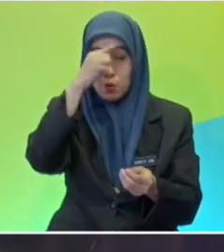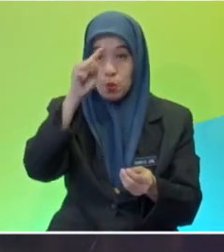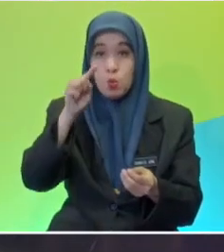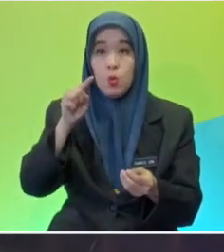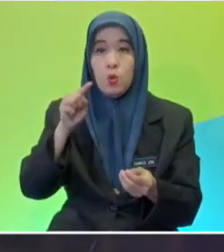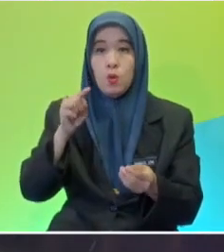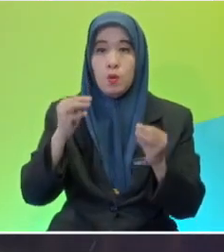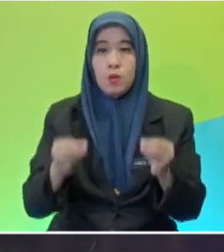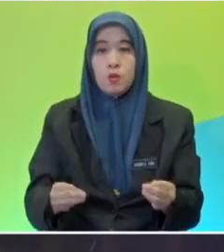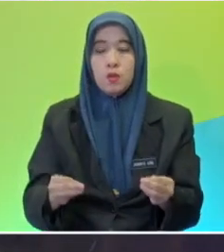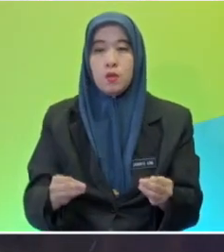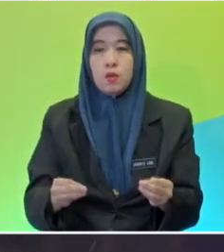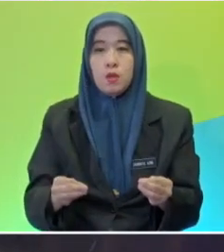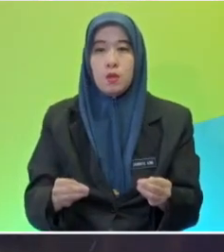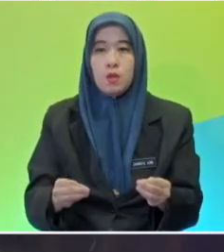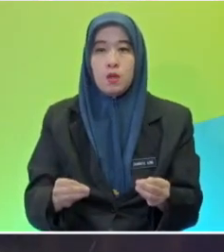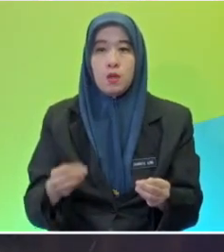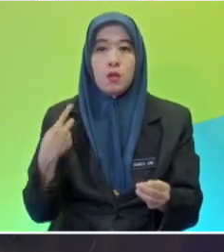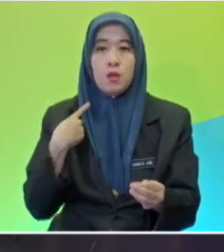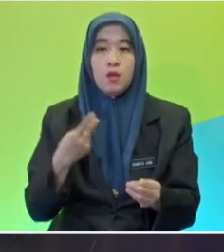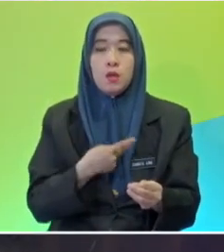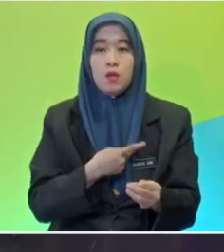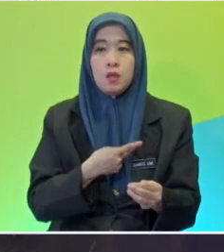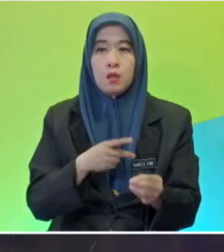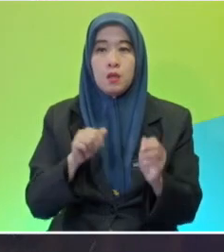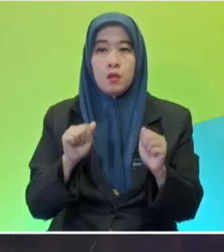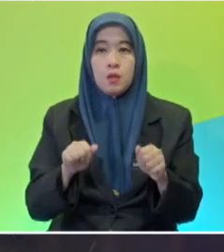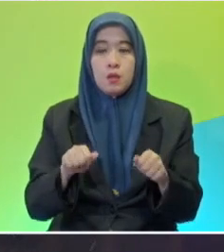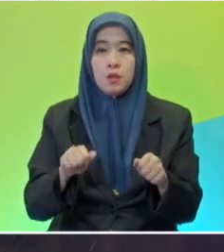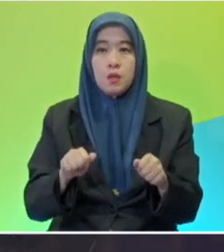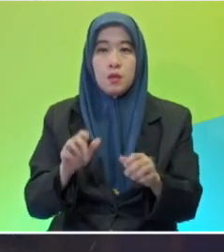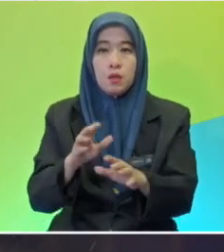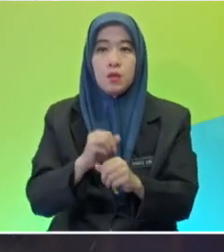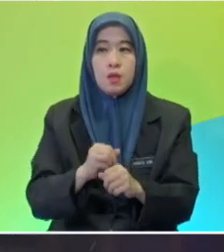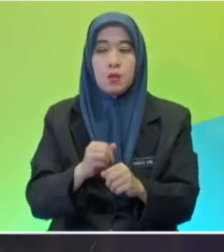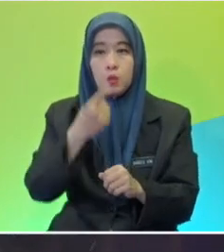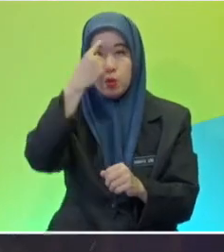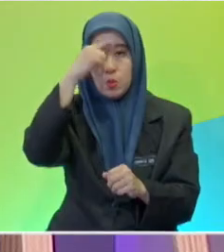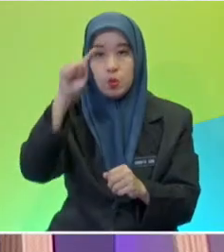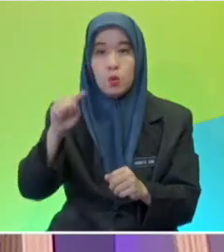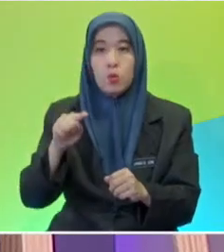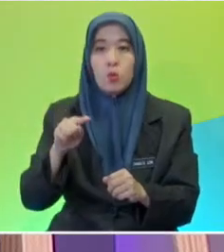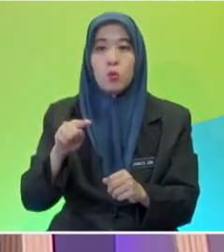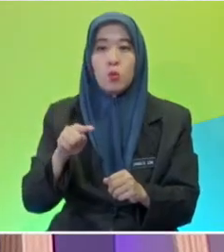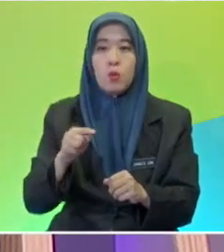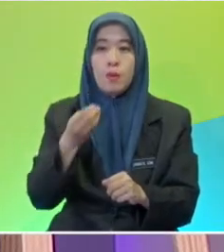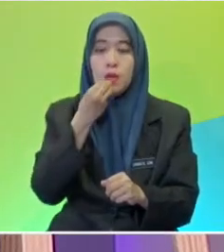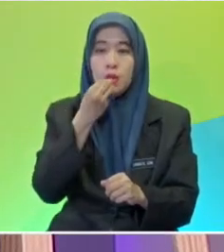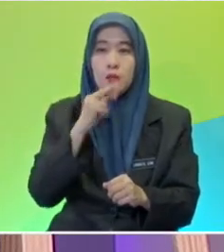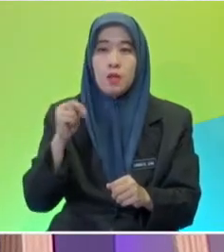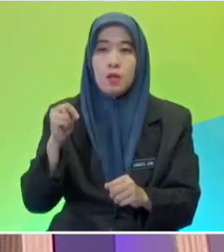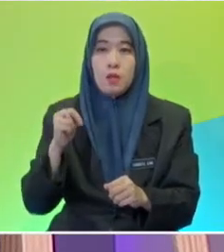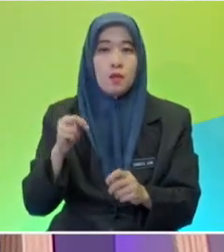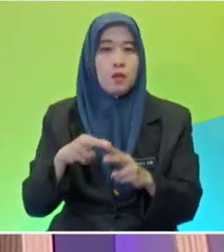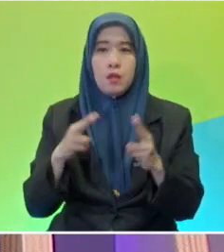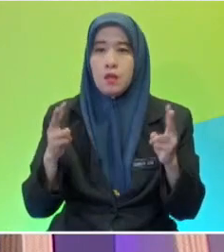So these are the things we can take in for as our food, correct? Yes. Okay, and they are very nutritious. Am I right?